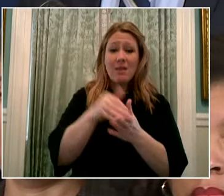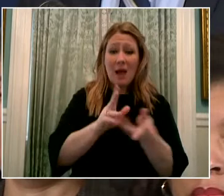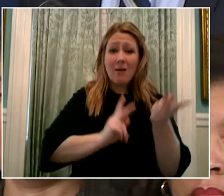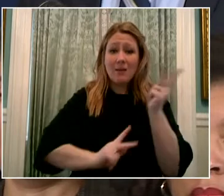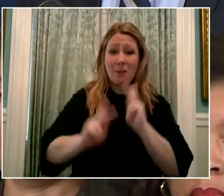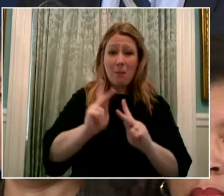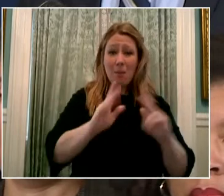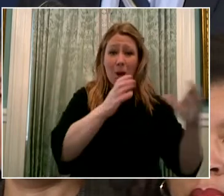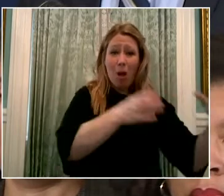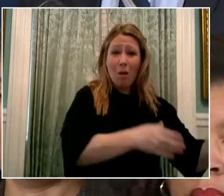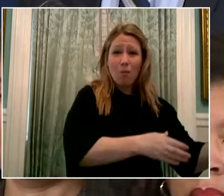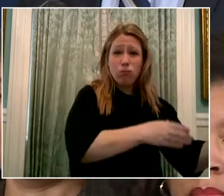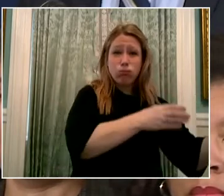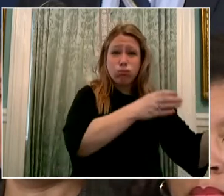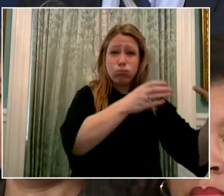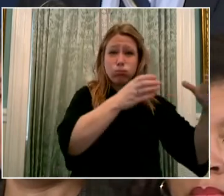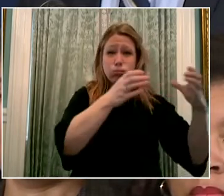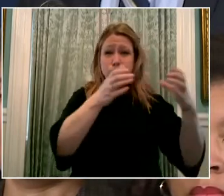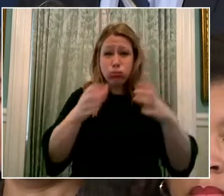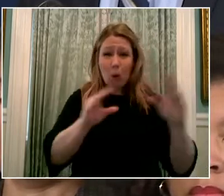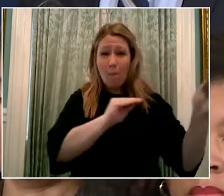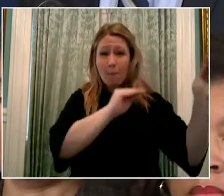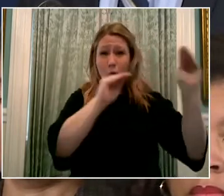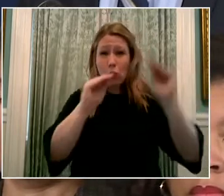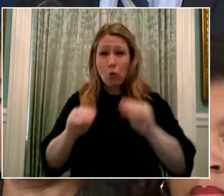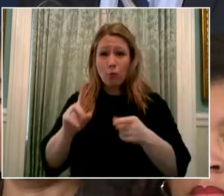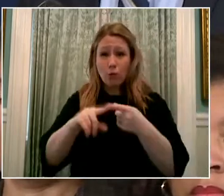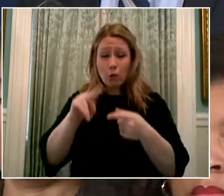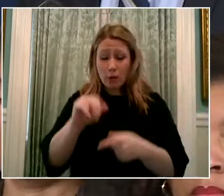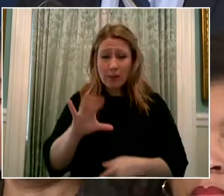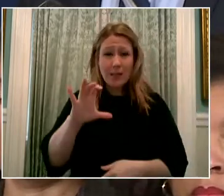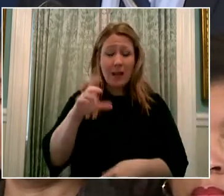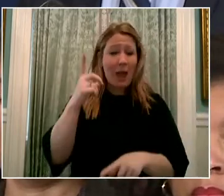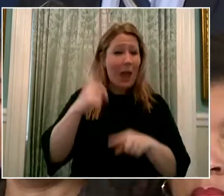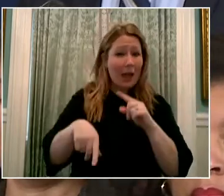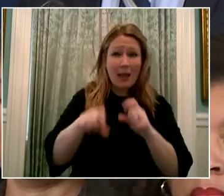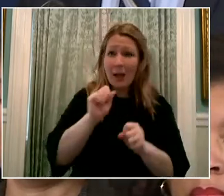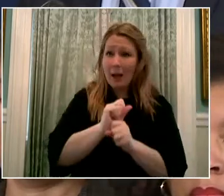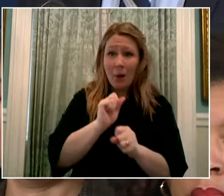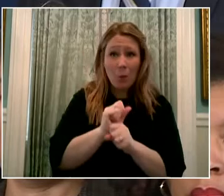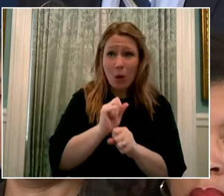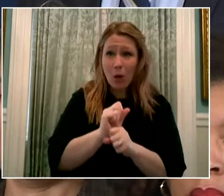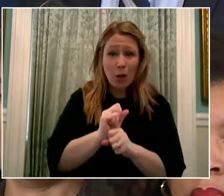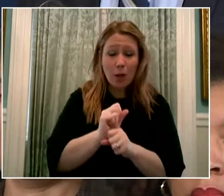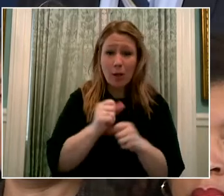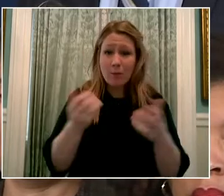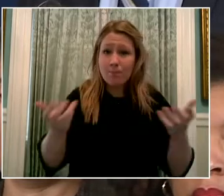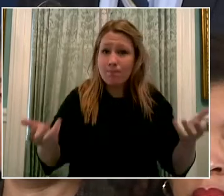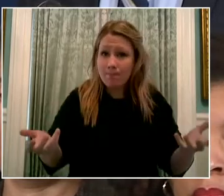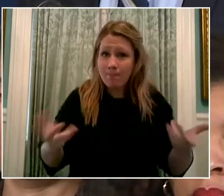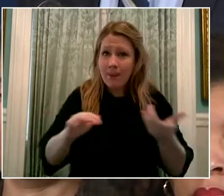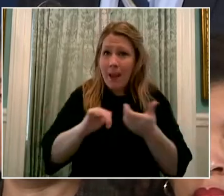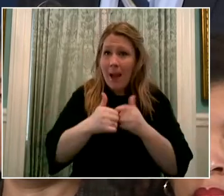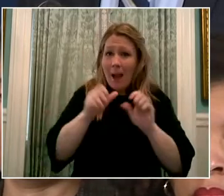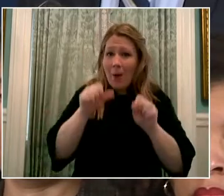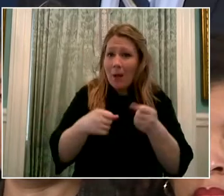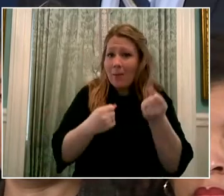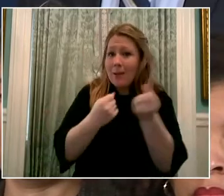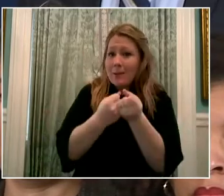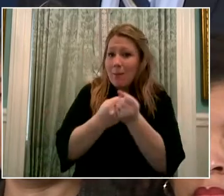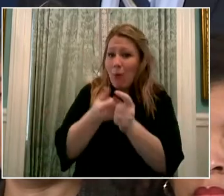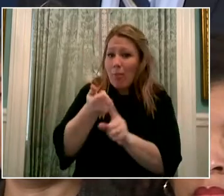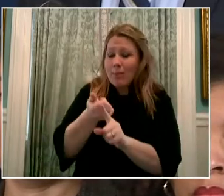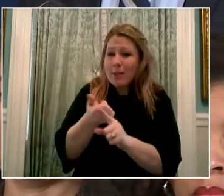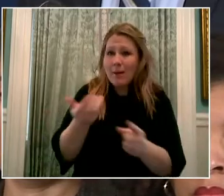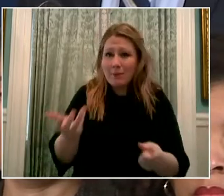what they want to do and provide for themselves, the money is going to come from somewhere. And we must